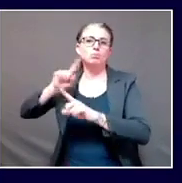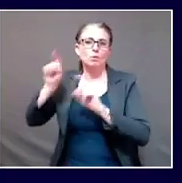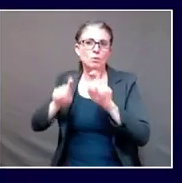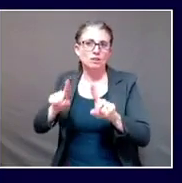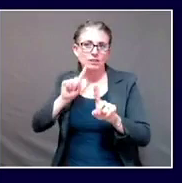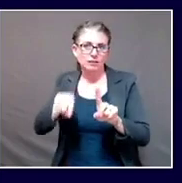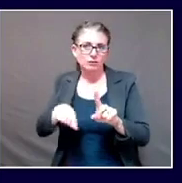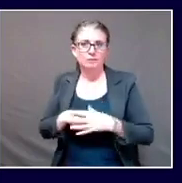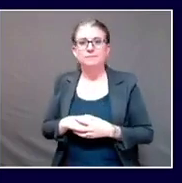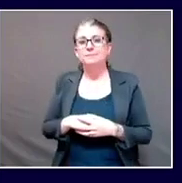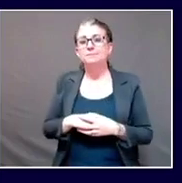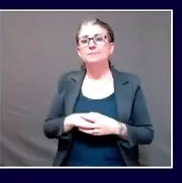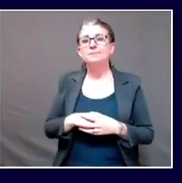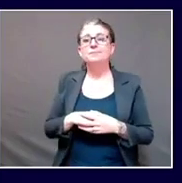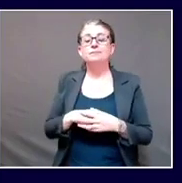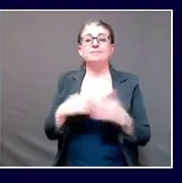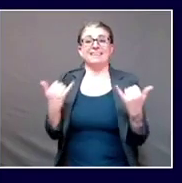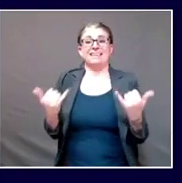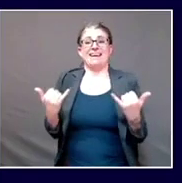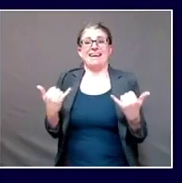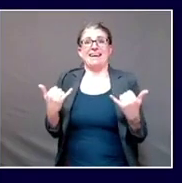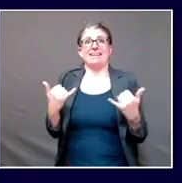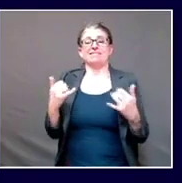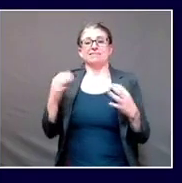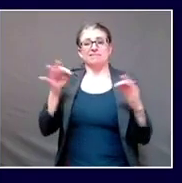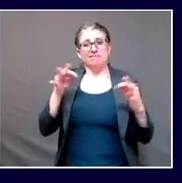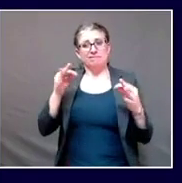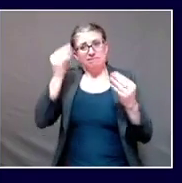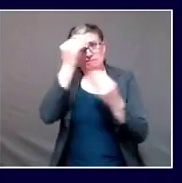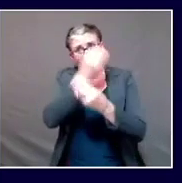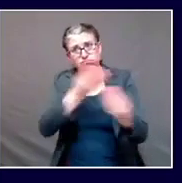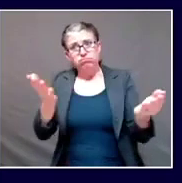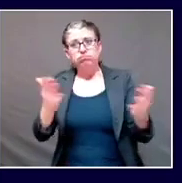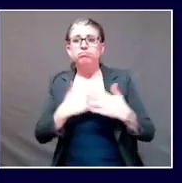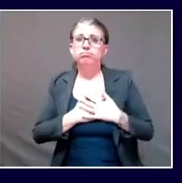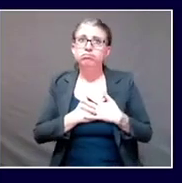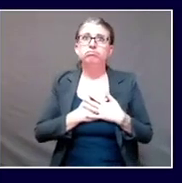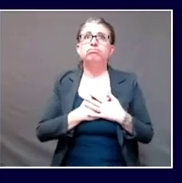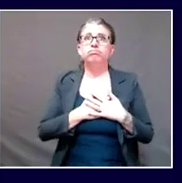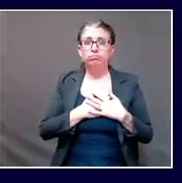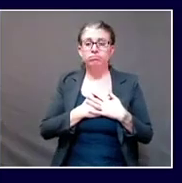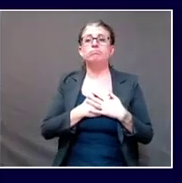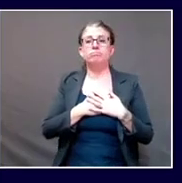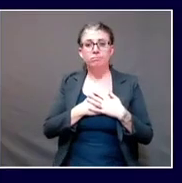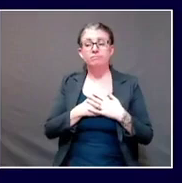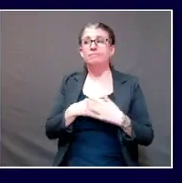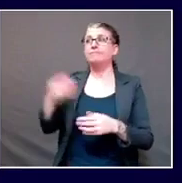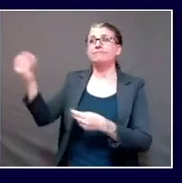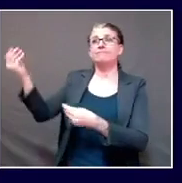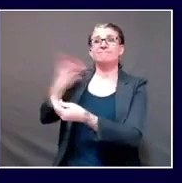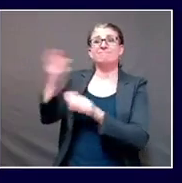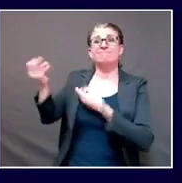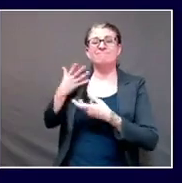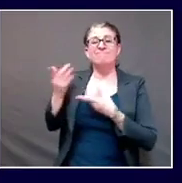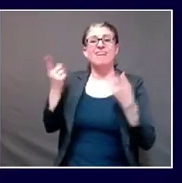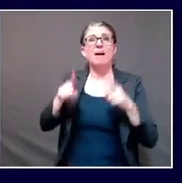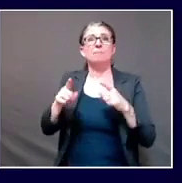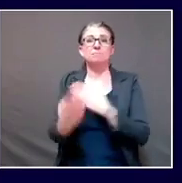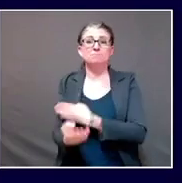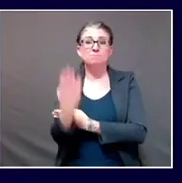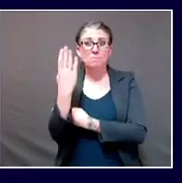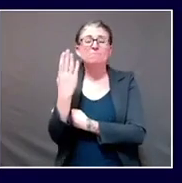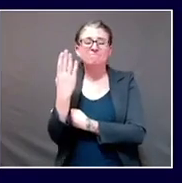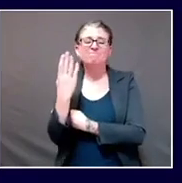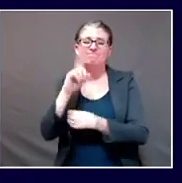unfortunate and sad note. The Maine CDC has received the reports of an additional four Maine people